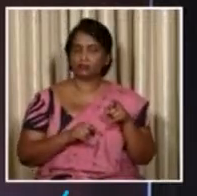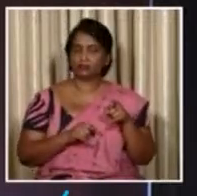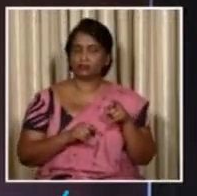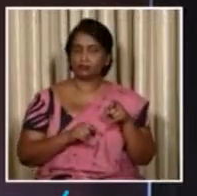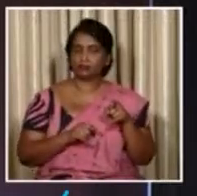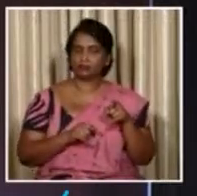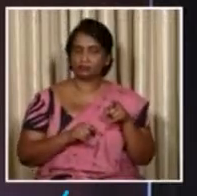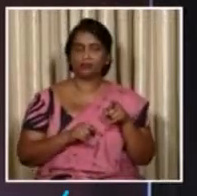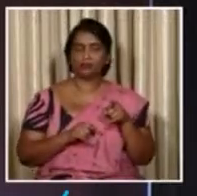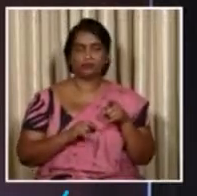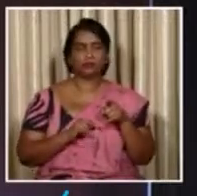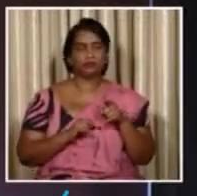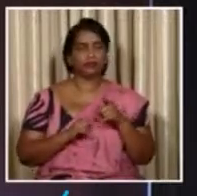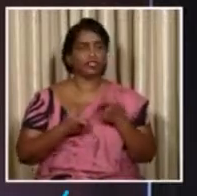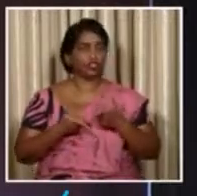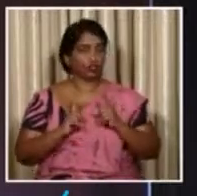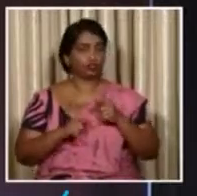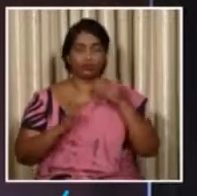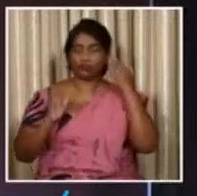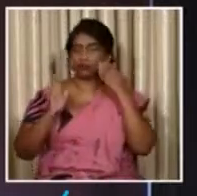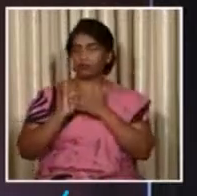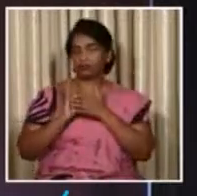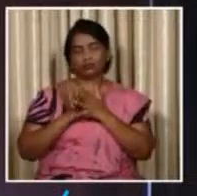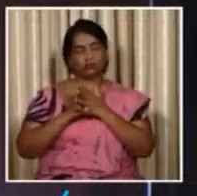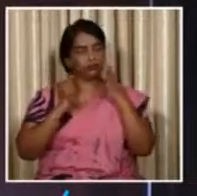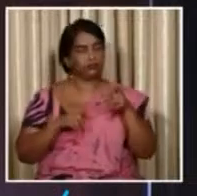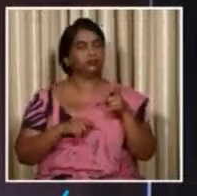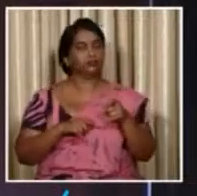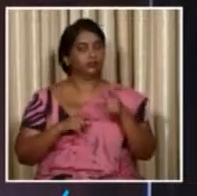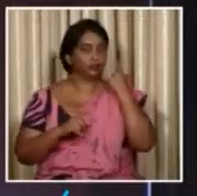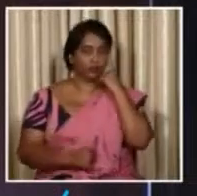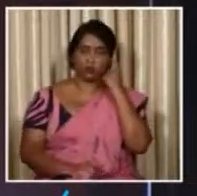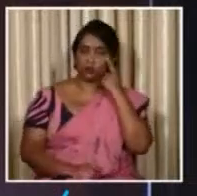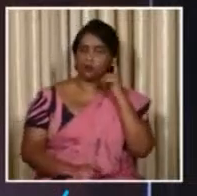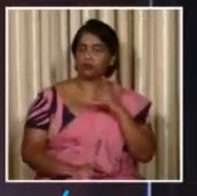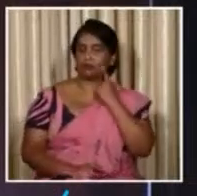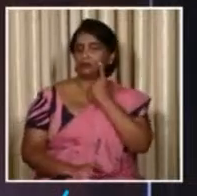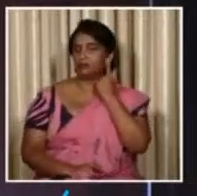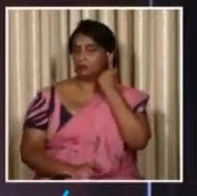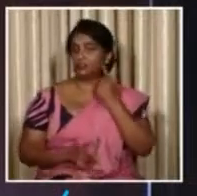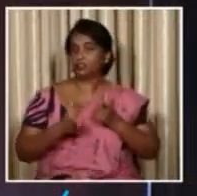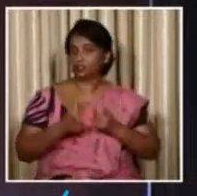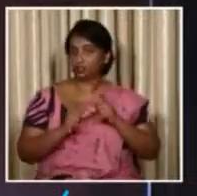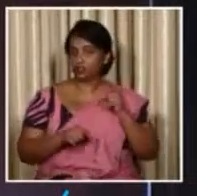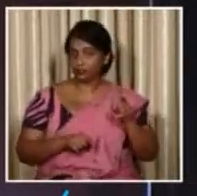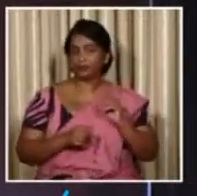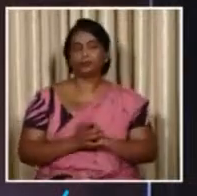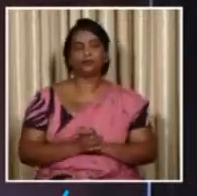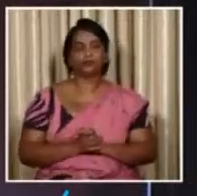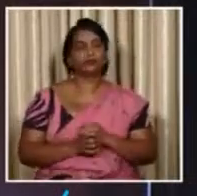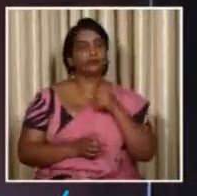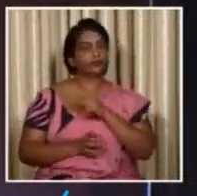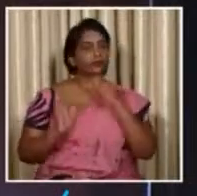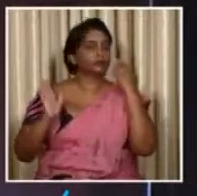trying to advertising for them, who provides insight and credible analysis. Next, the long forgotten murder of Dinesh Shafter. We are